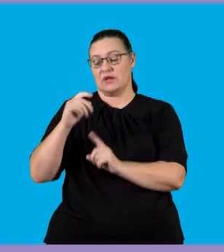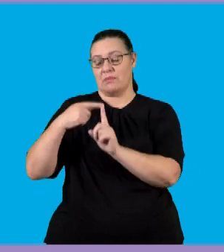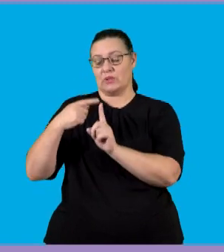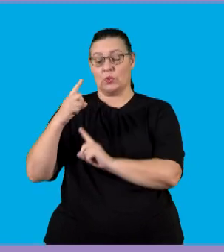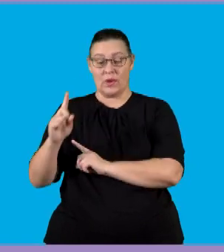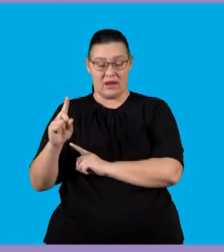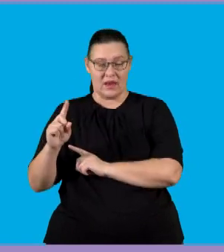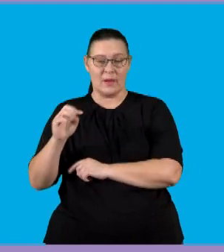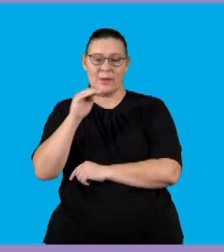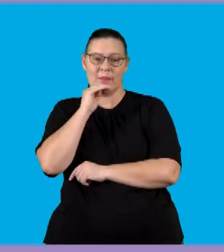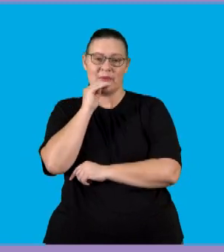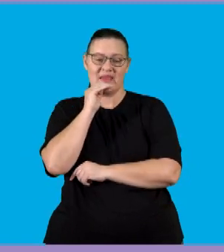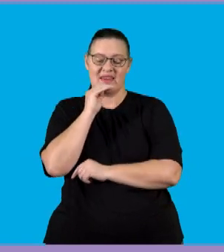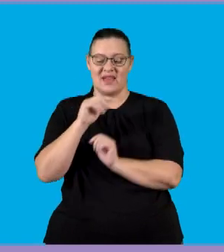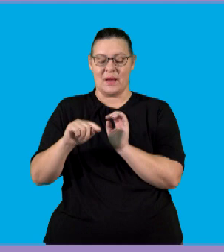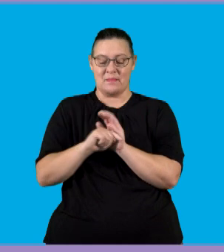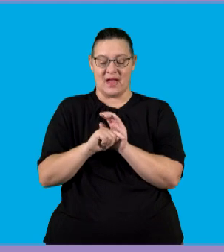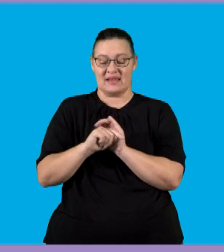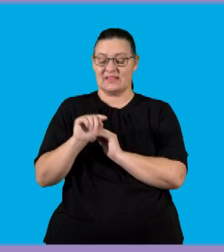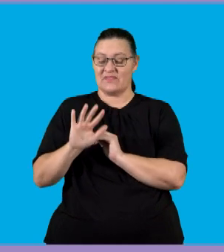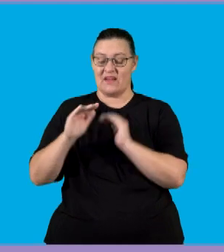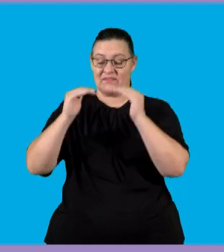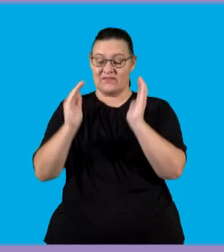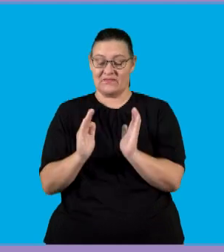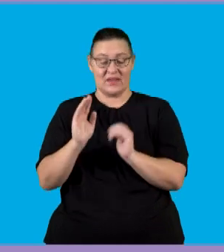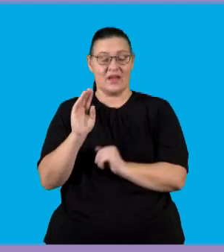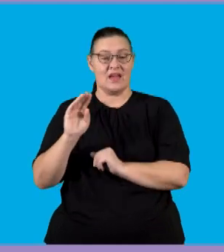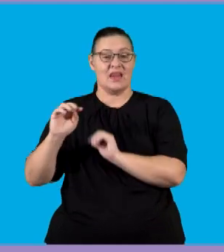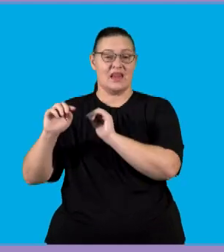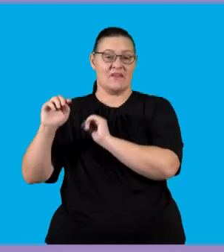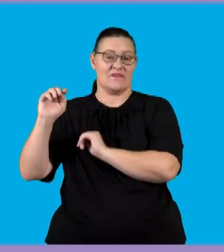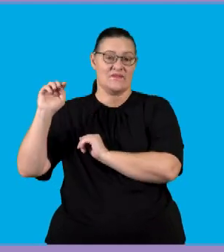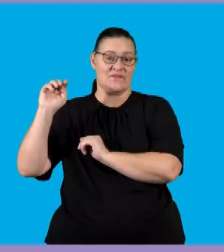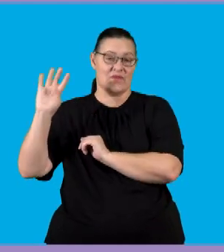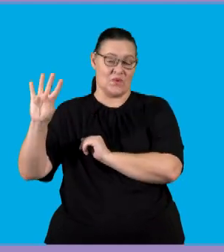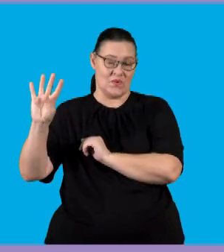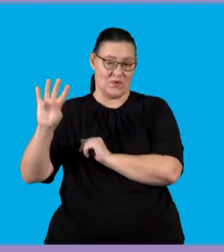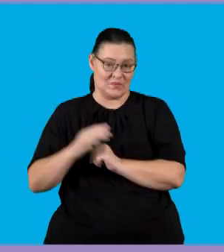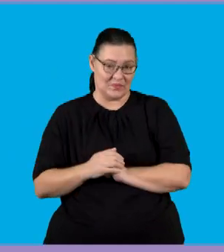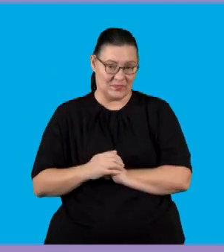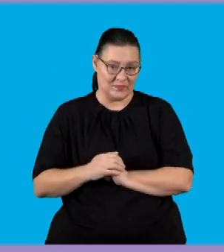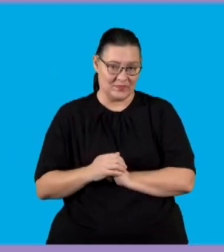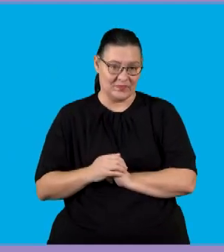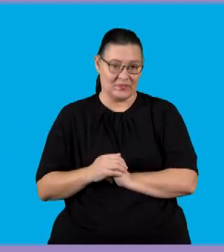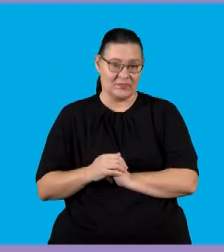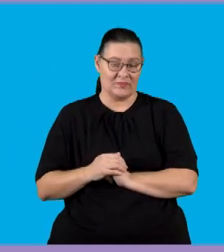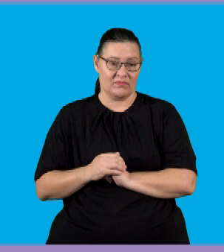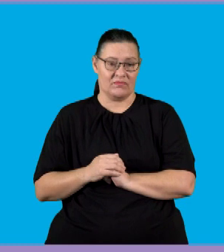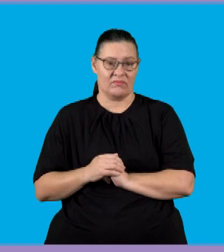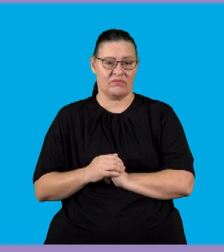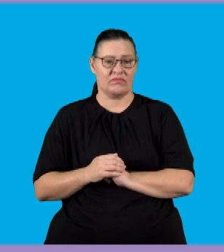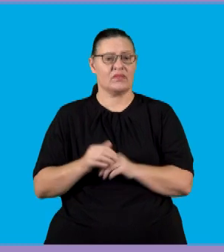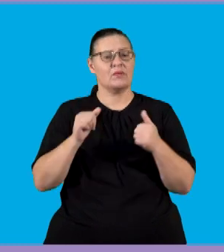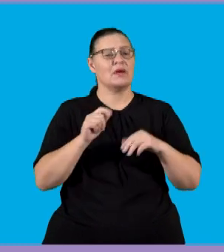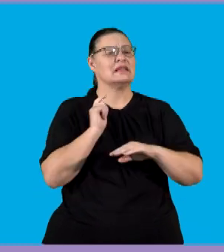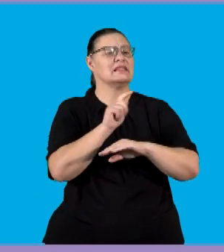the 2 exponents. So that is going to give us a final answer of a negative 5 exponent 4. What